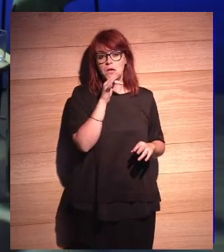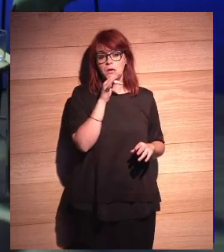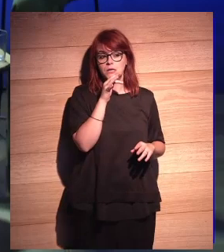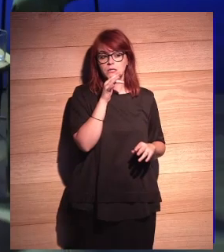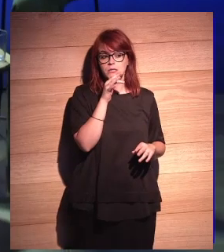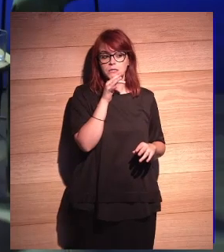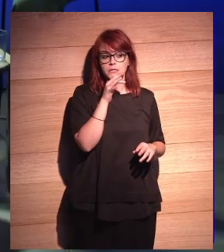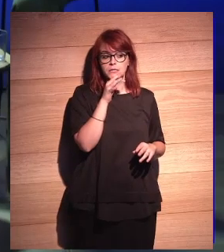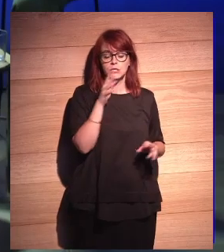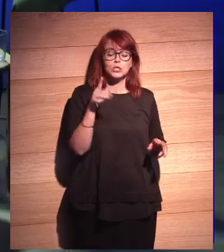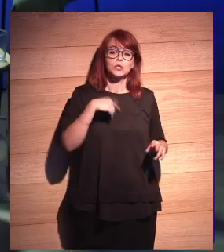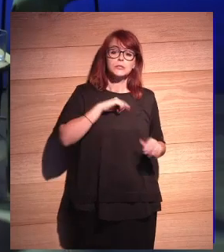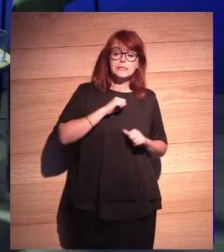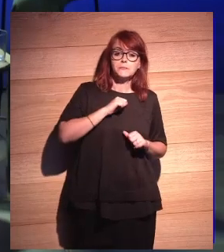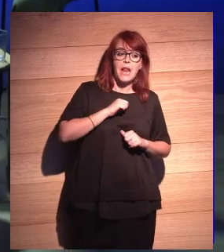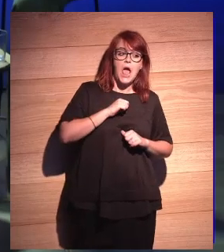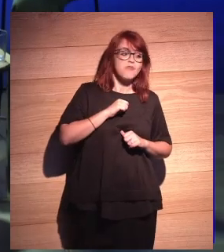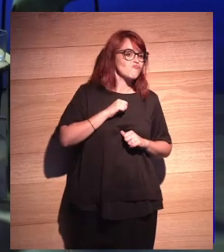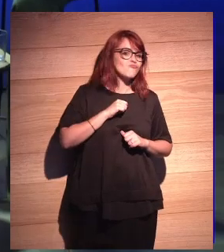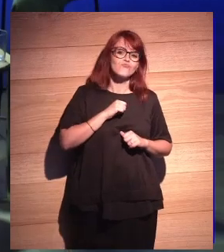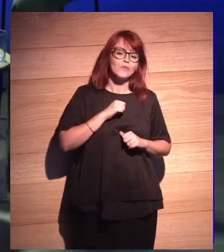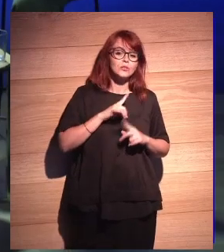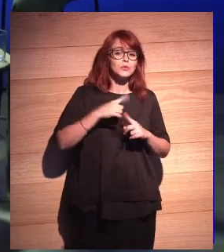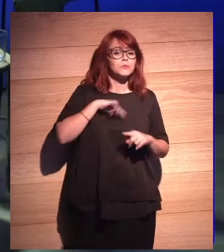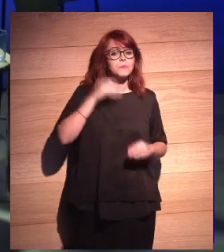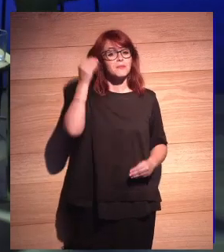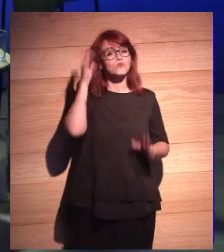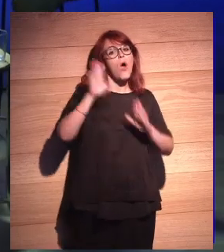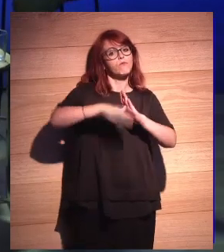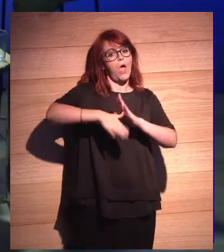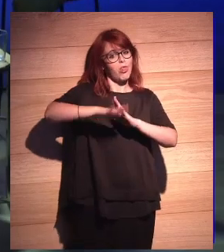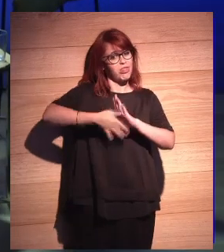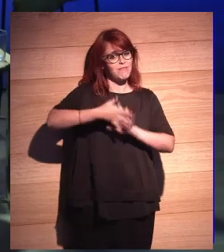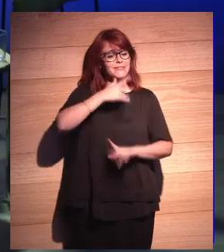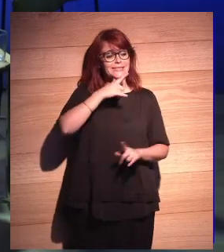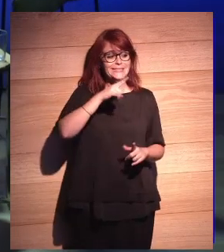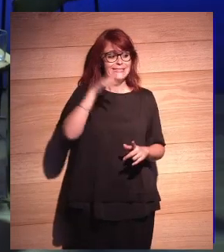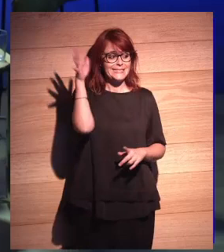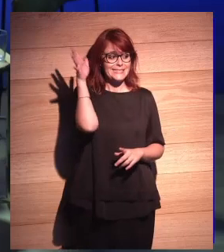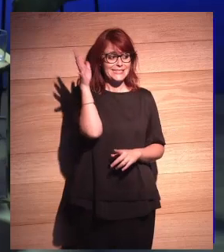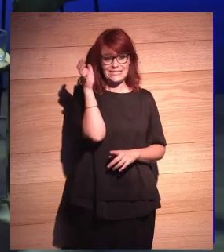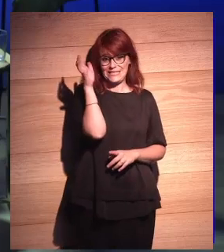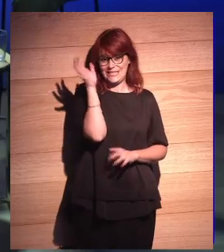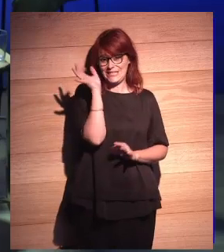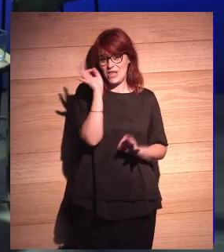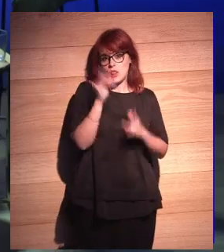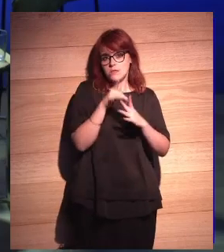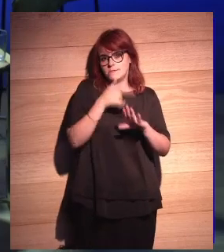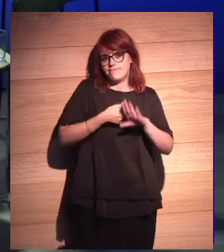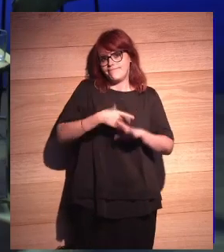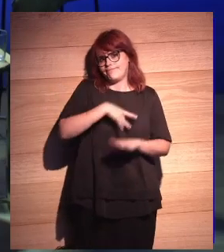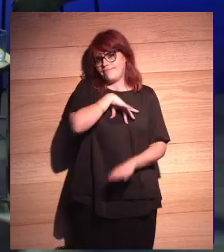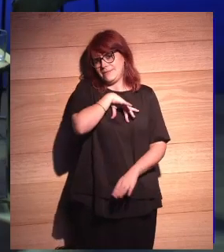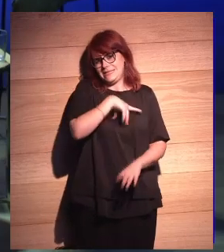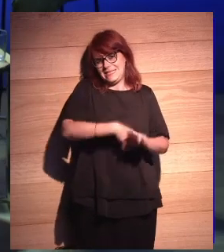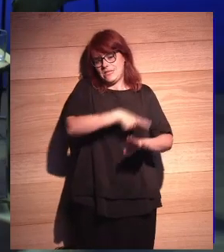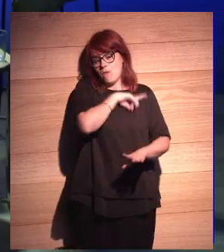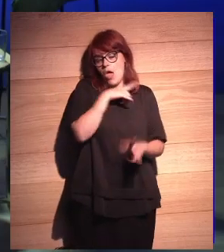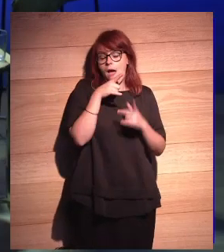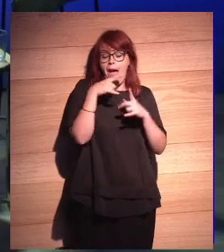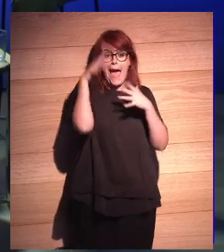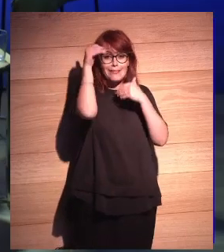I think that we still have to wait, but rather that we're arriving late because